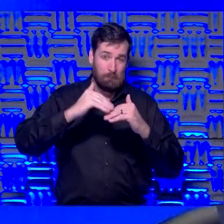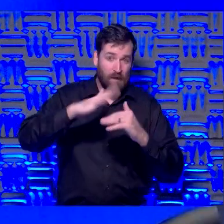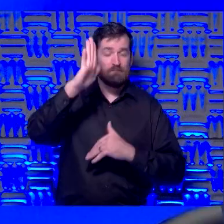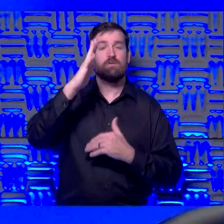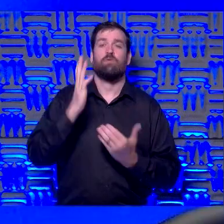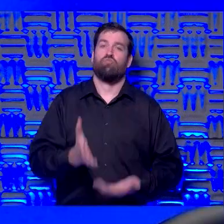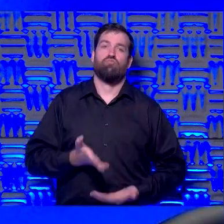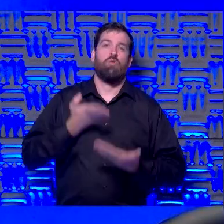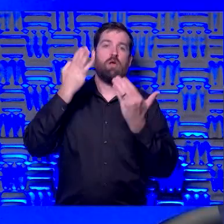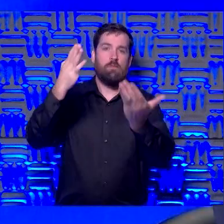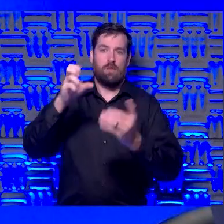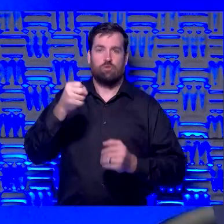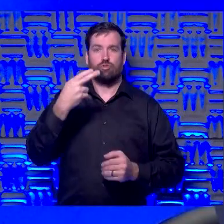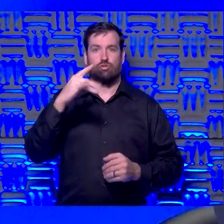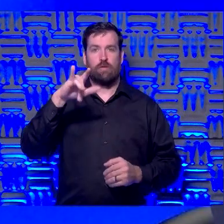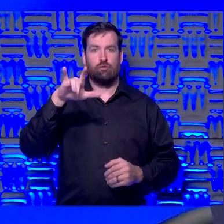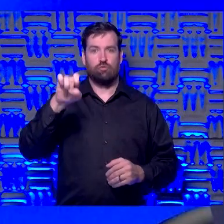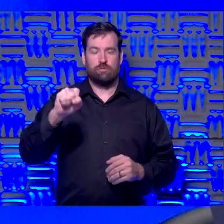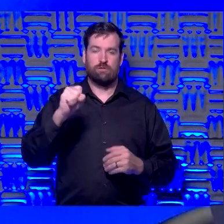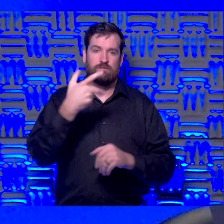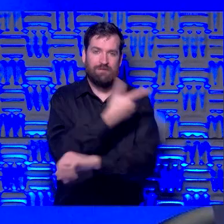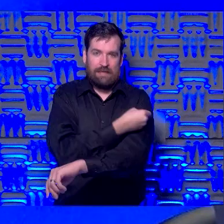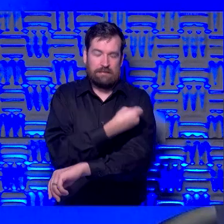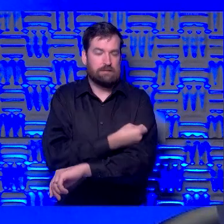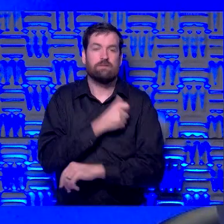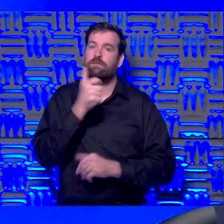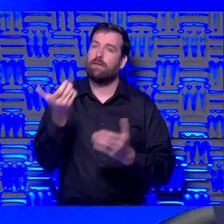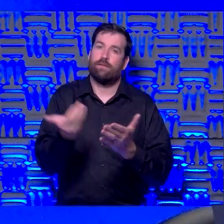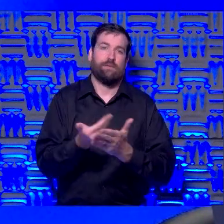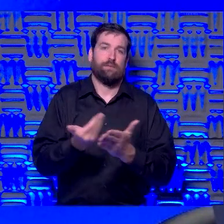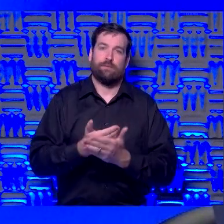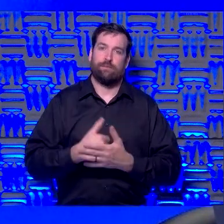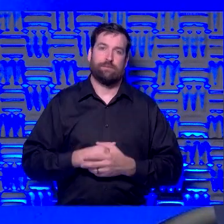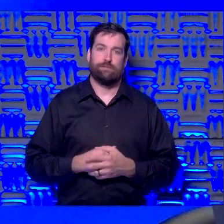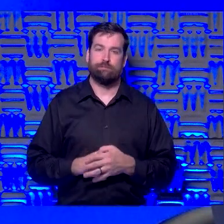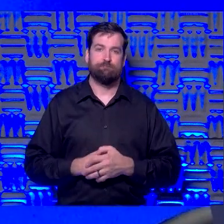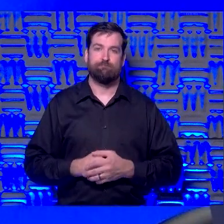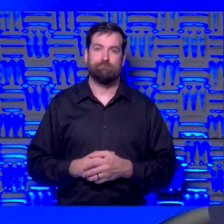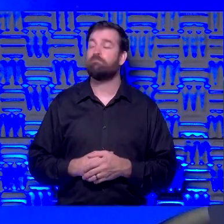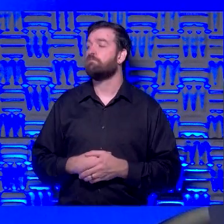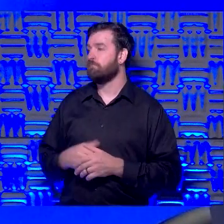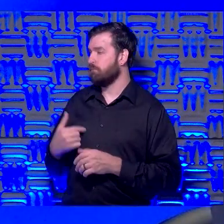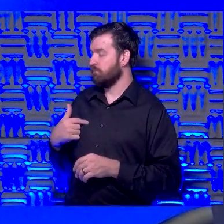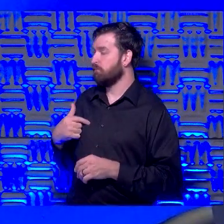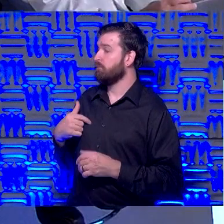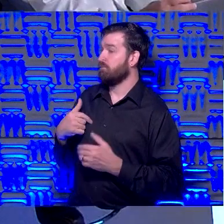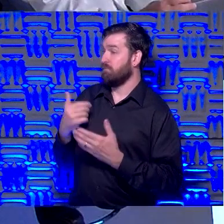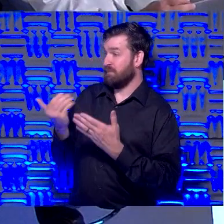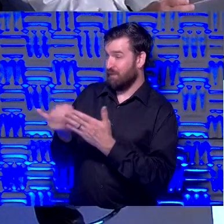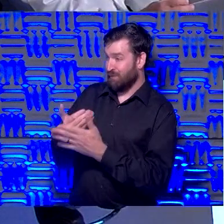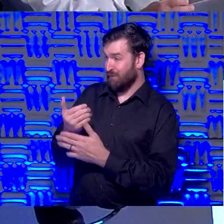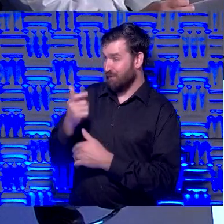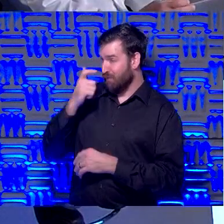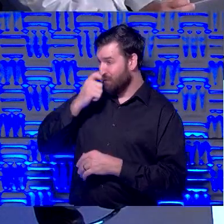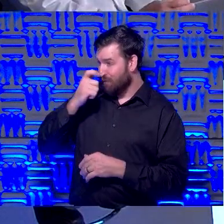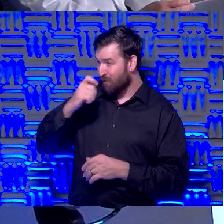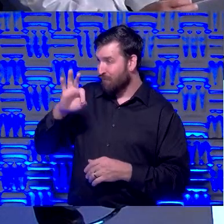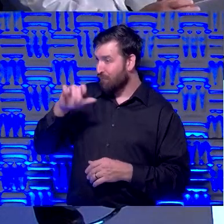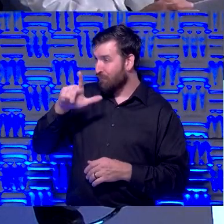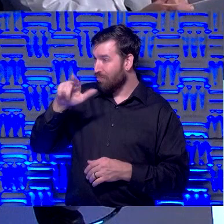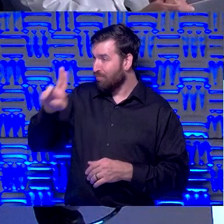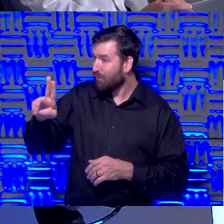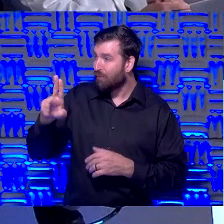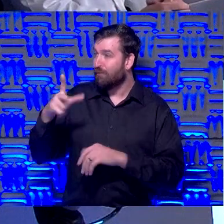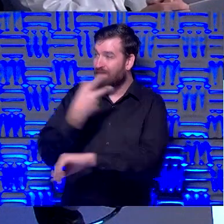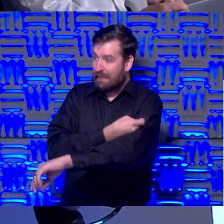recommend You get the shingles vaccinated. vaccine. So this is not a new thing as well. So Yeah. And we get a new influenza vaccine every year because we know that